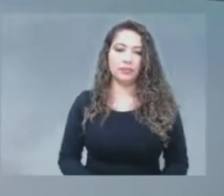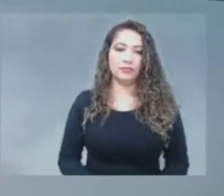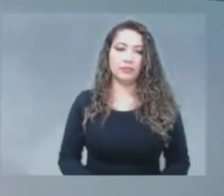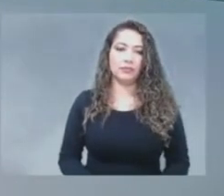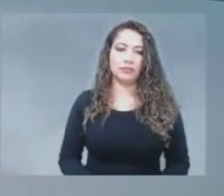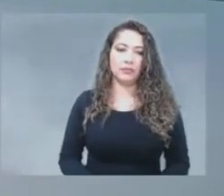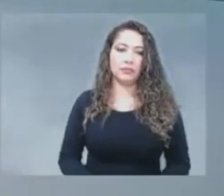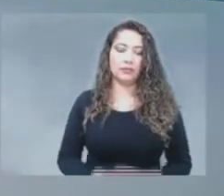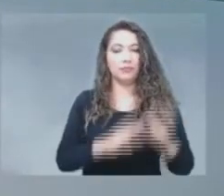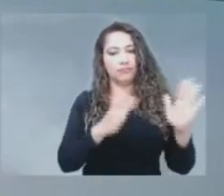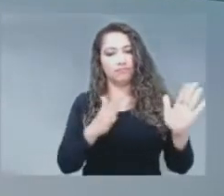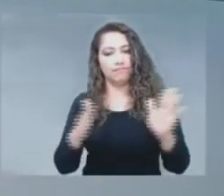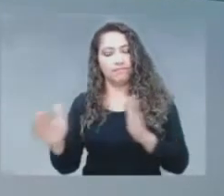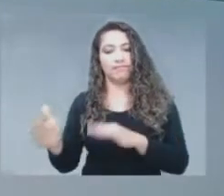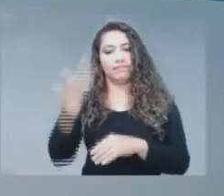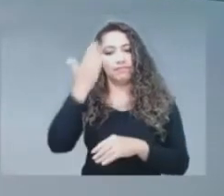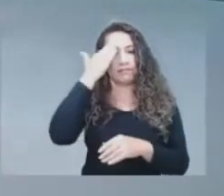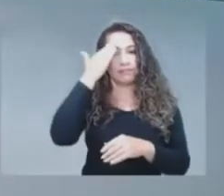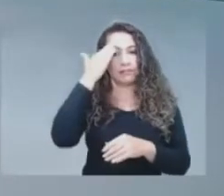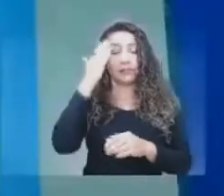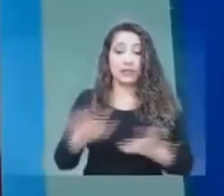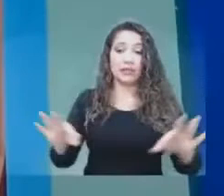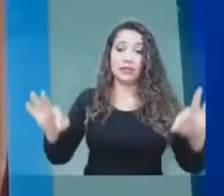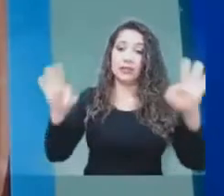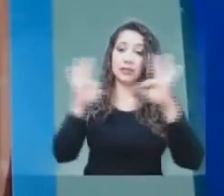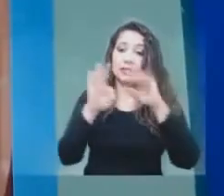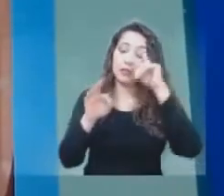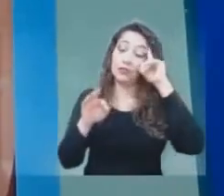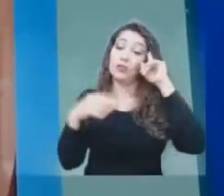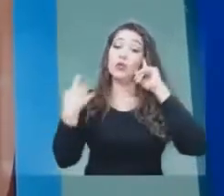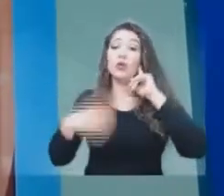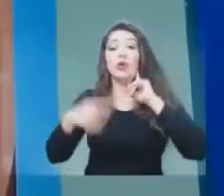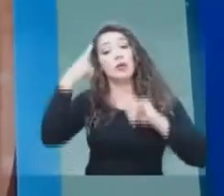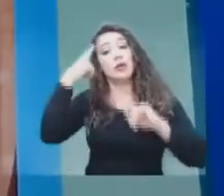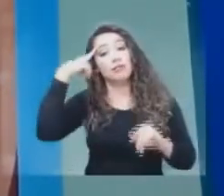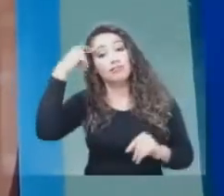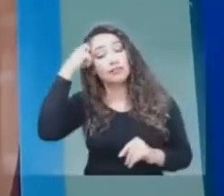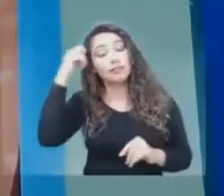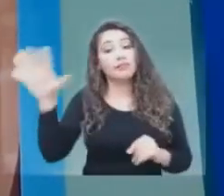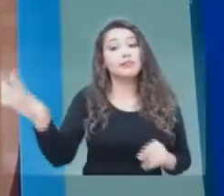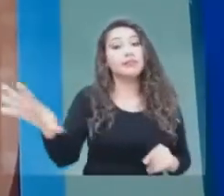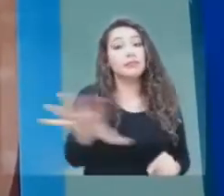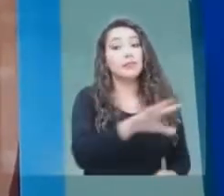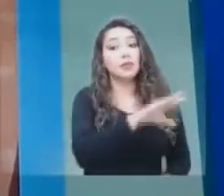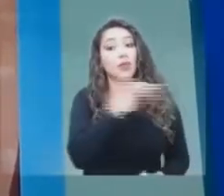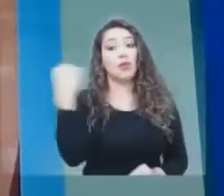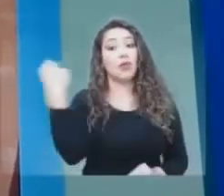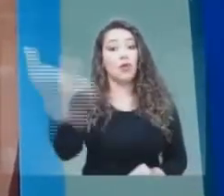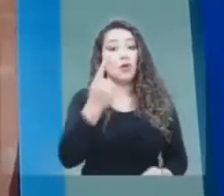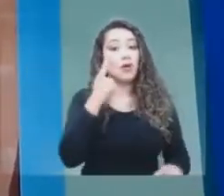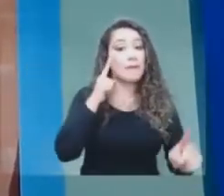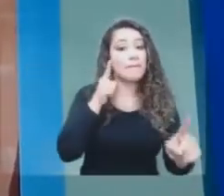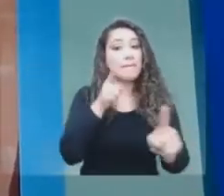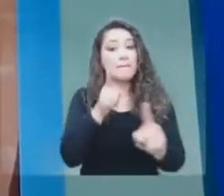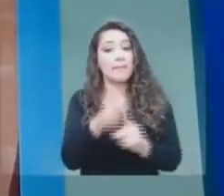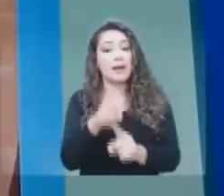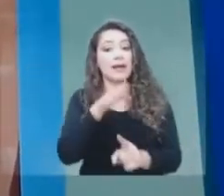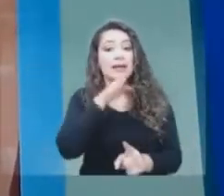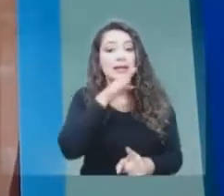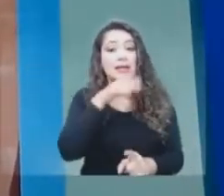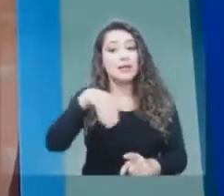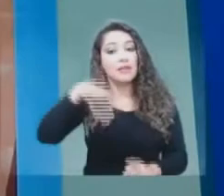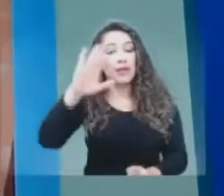I must say also, and this is something that is very important, and this is a challenge for everybody, specifically for the